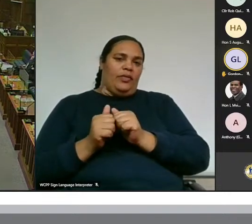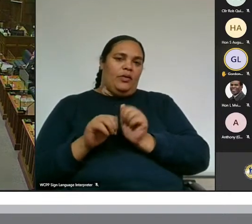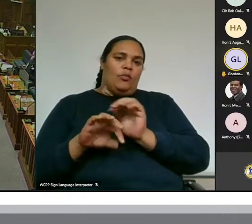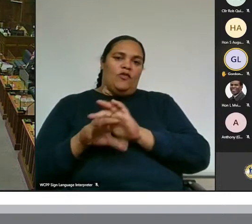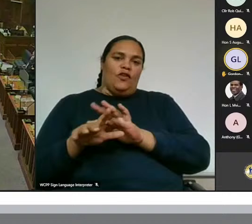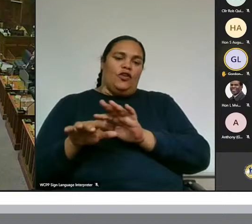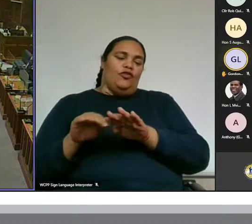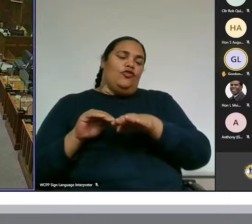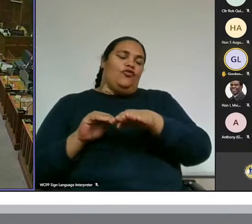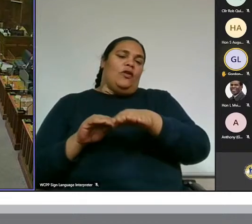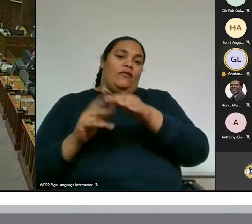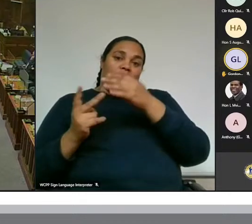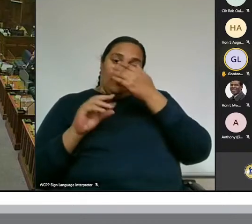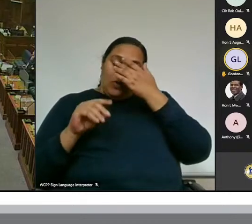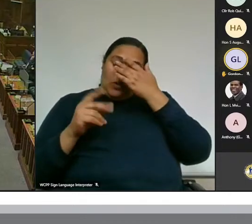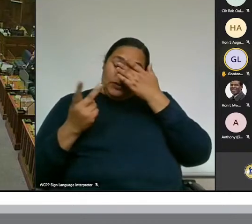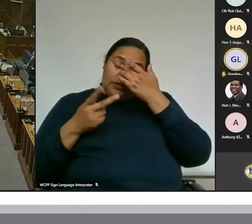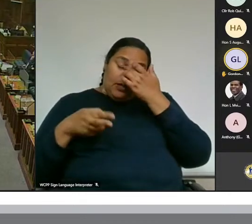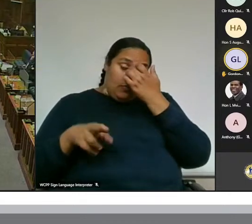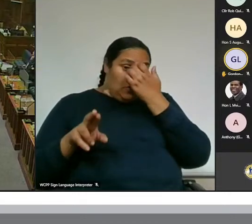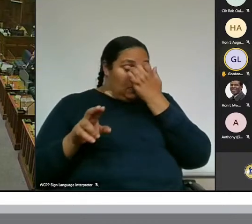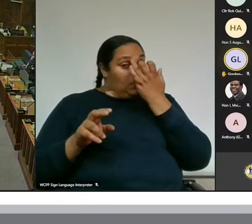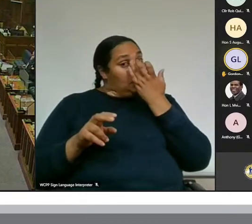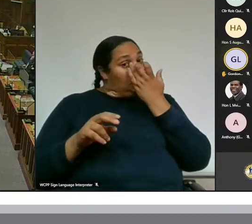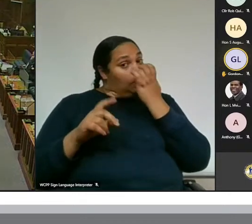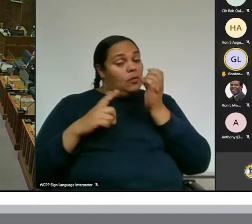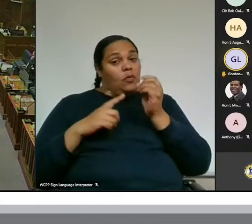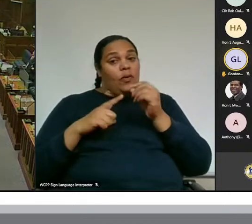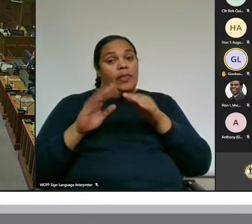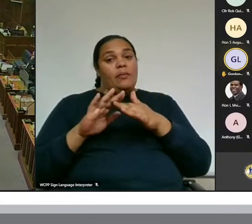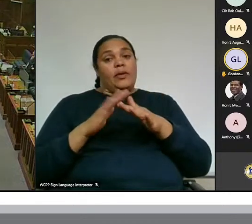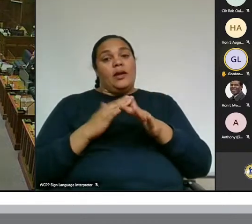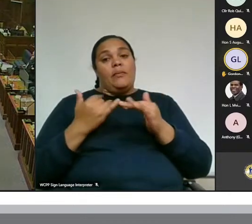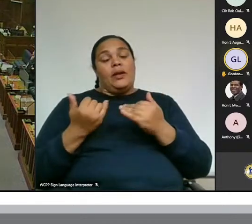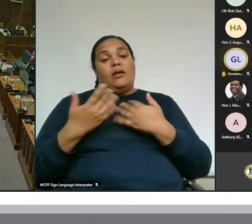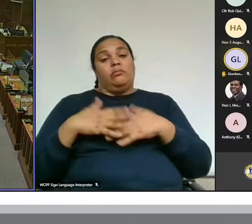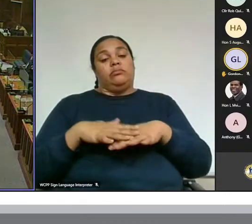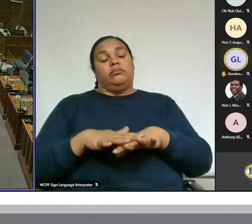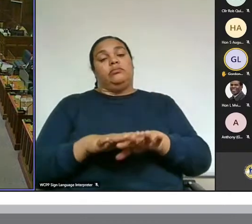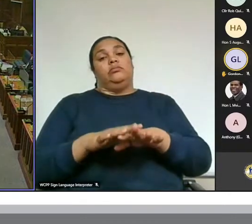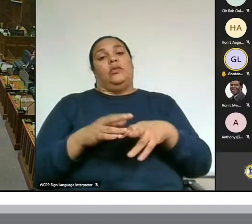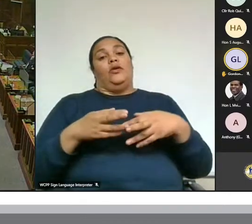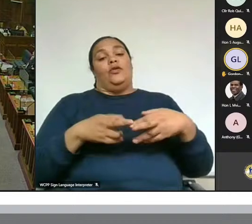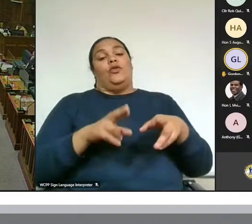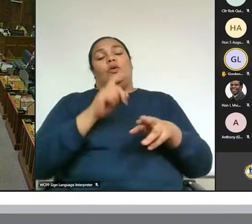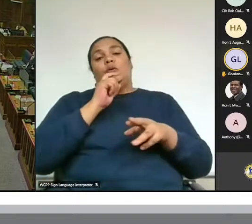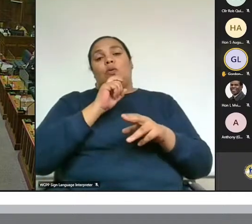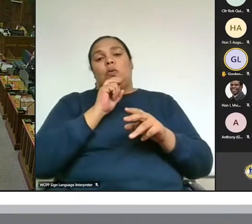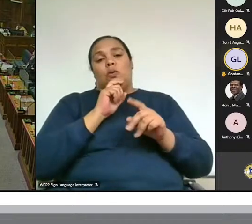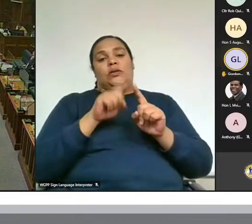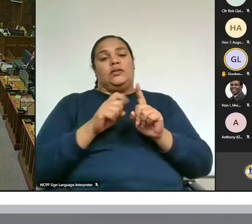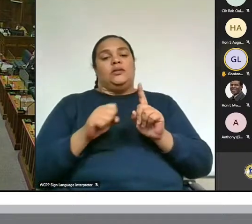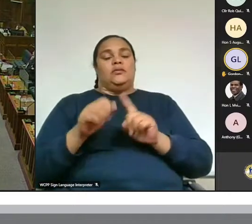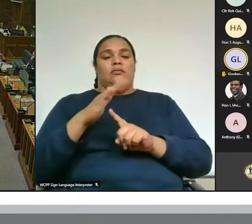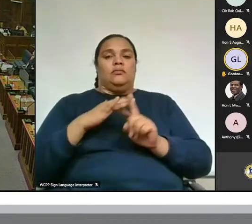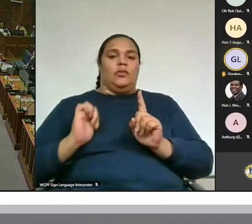provincial traffic on that same road, as it is becomes now an integral part of the municipality